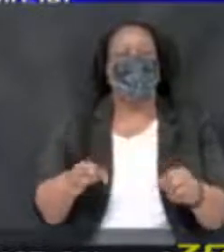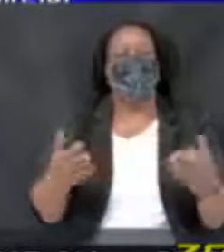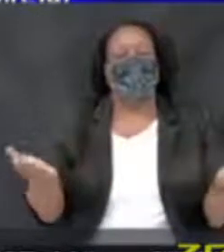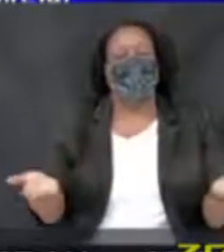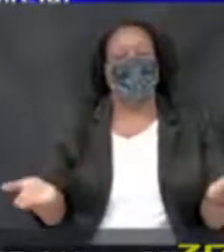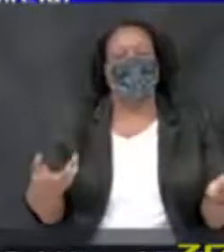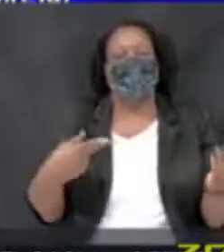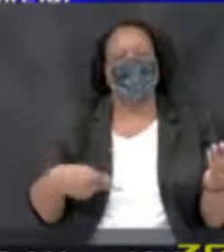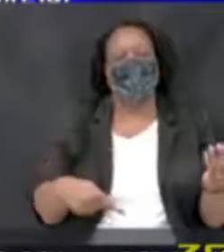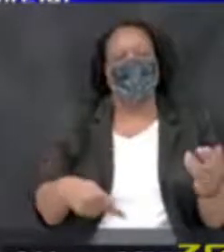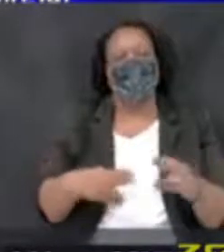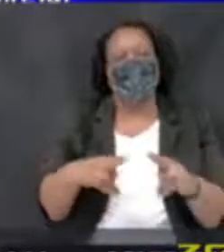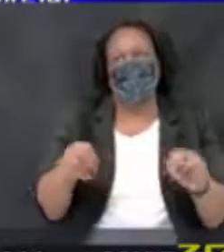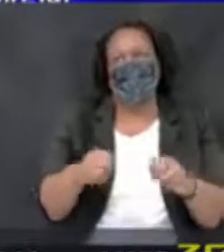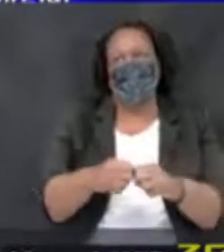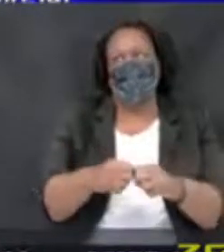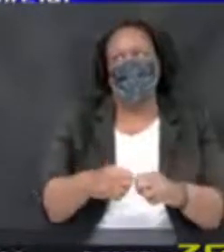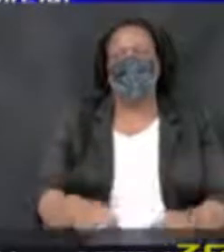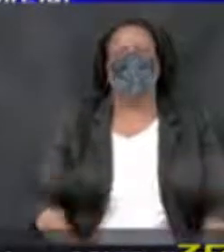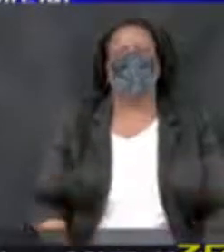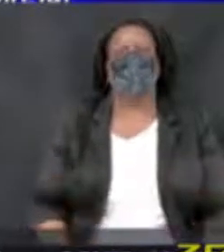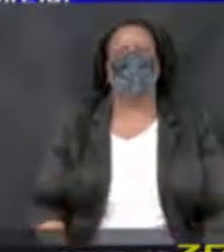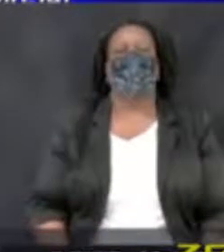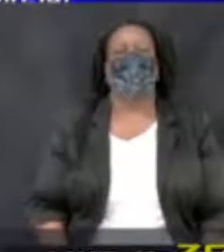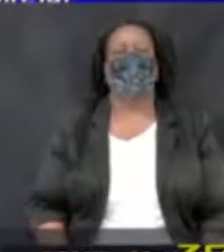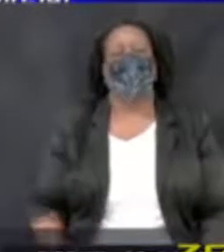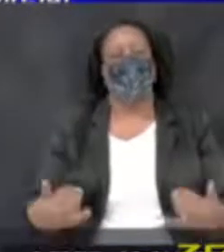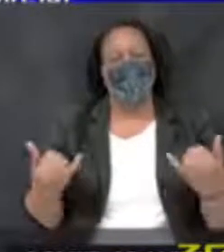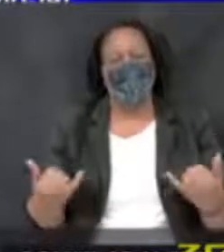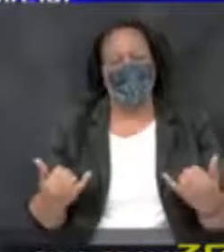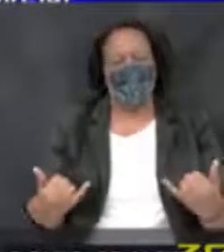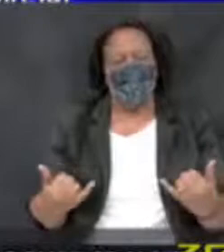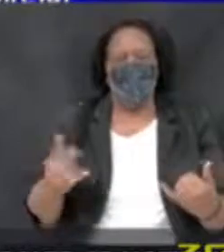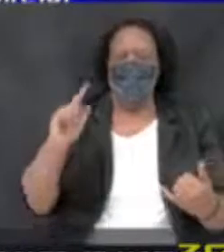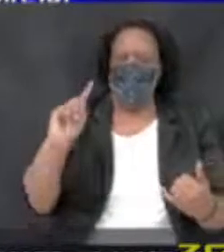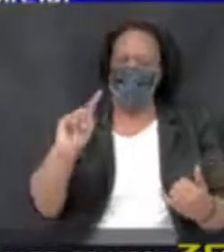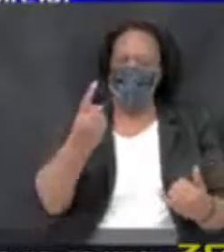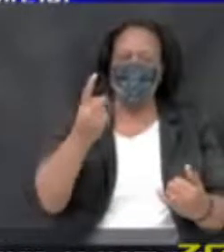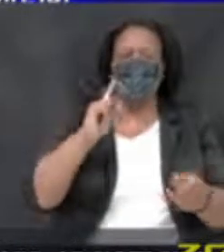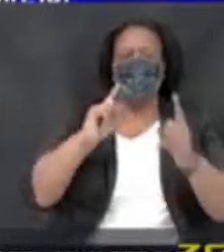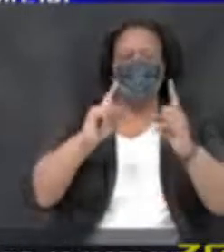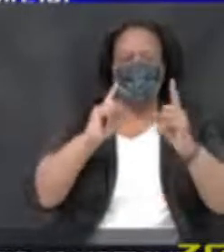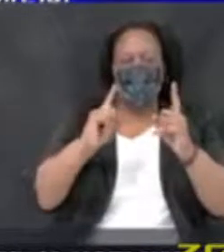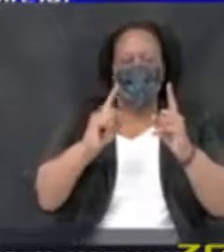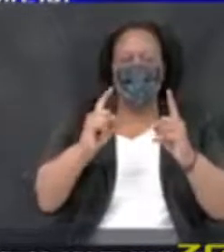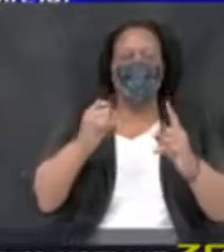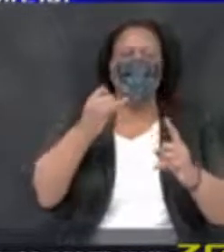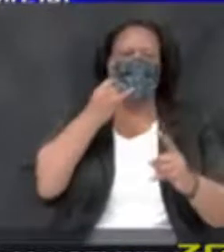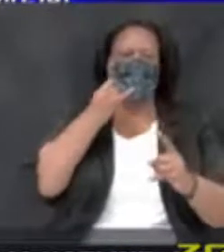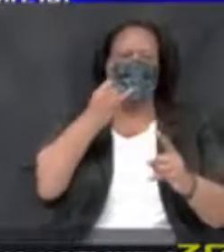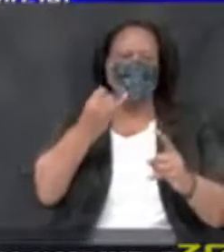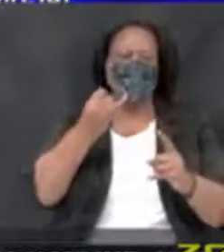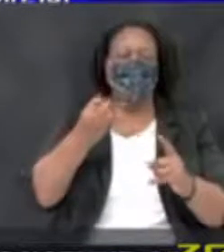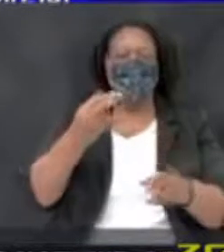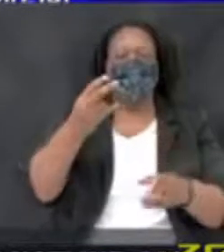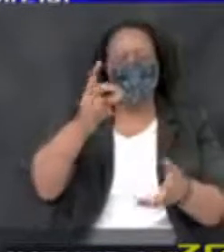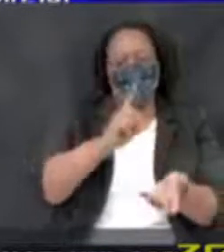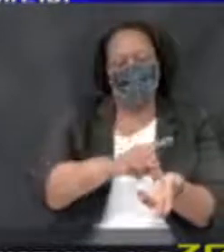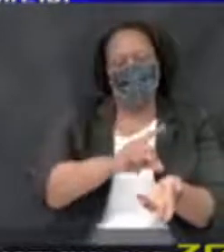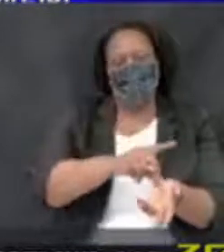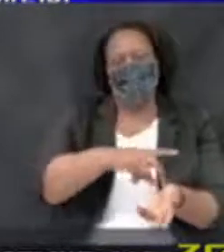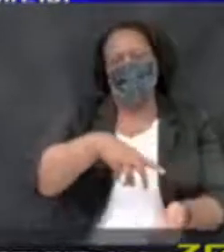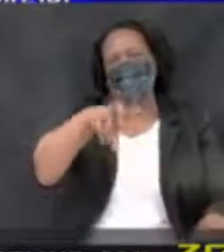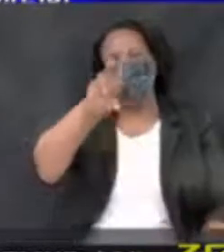in St. Kitts and Nevis. Today I would like to invite first to speak to us Dr. Cameron